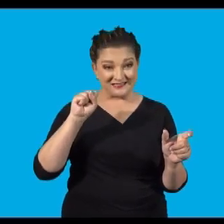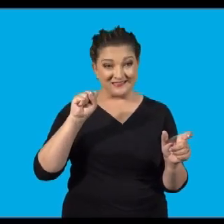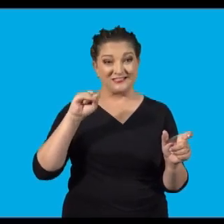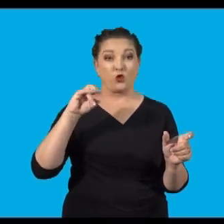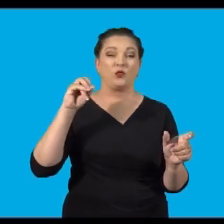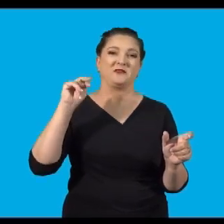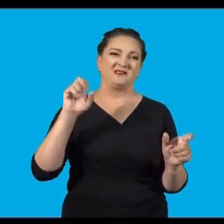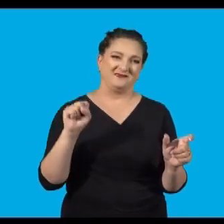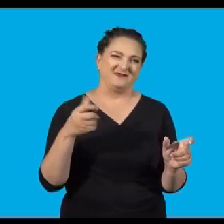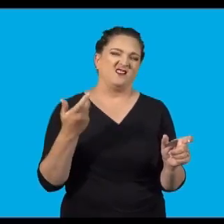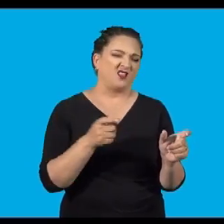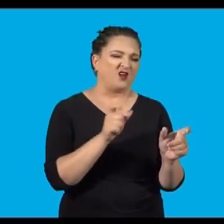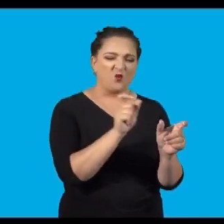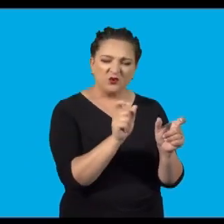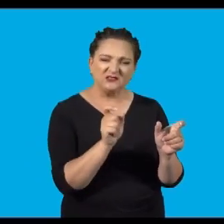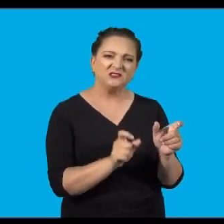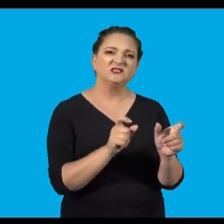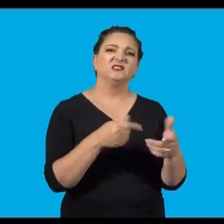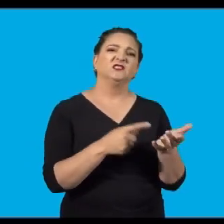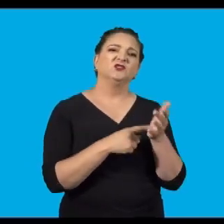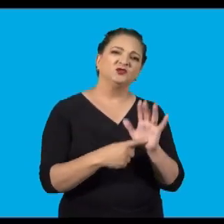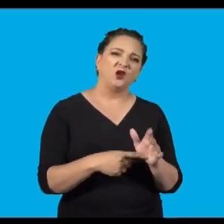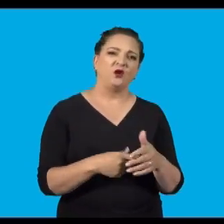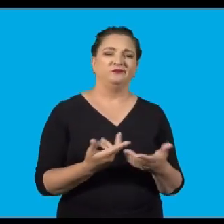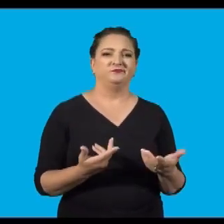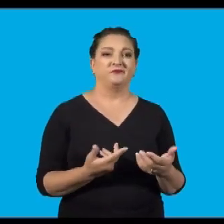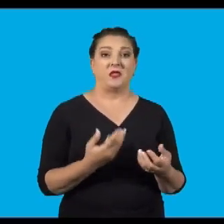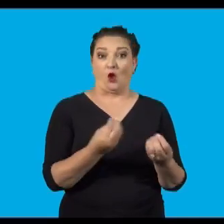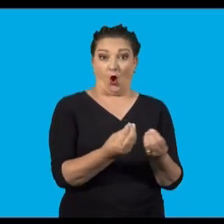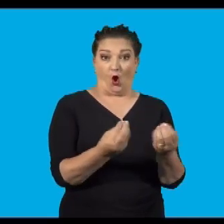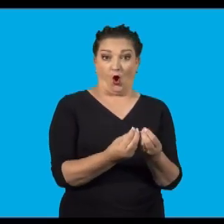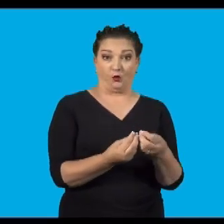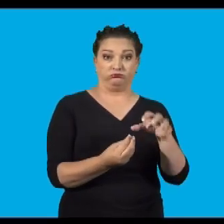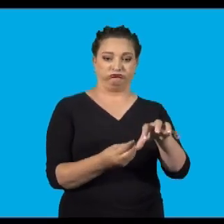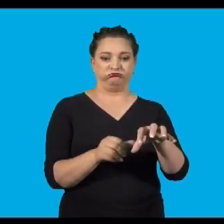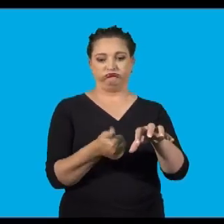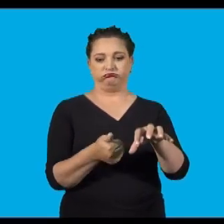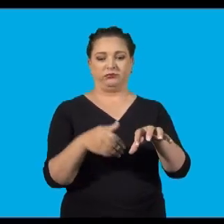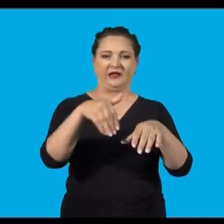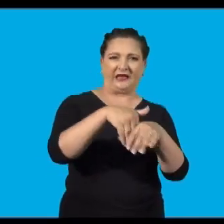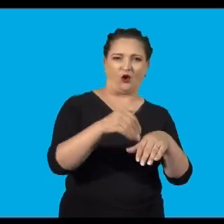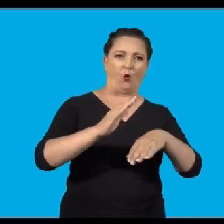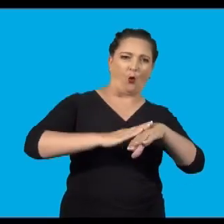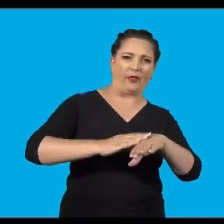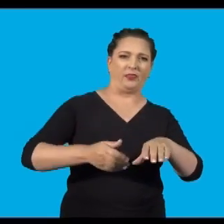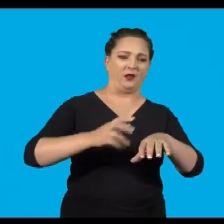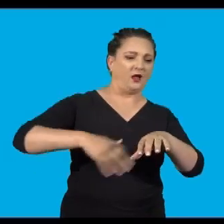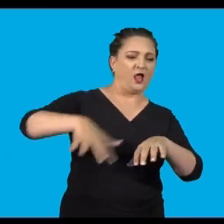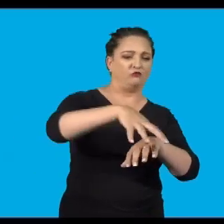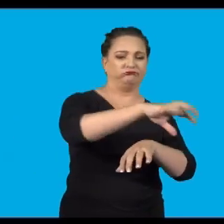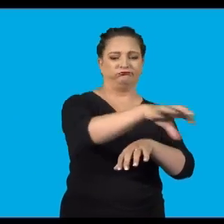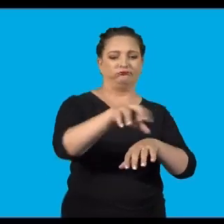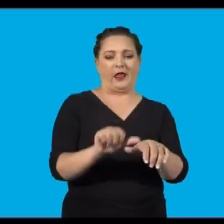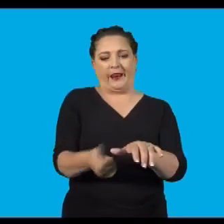the position of, this is all the words, all right? These are the words that show you the position of one object in relation to another, like